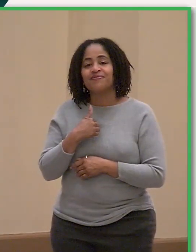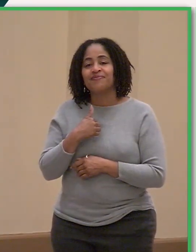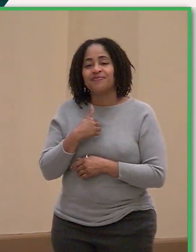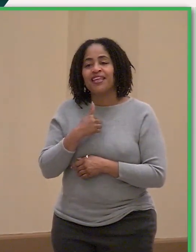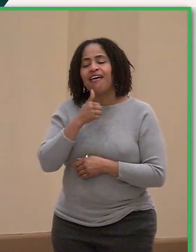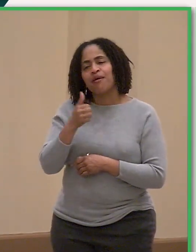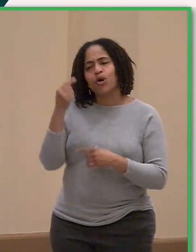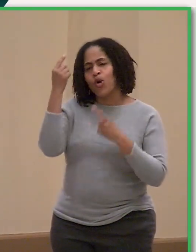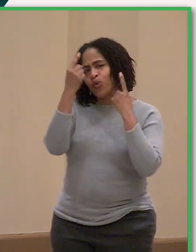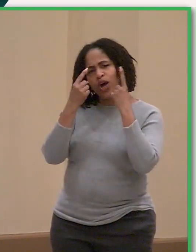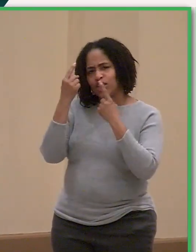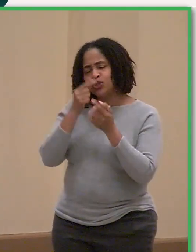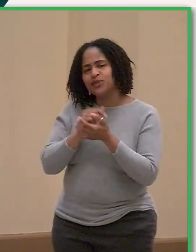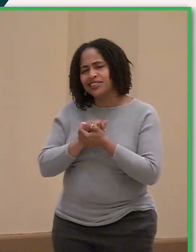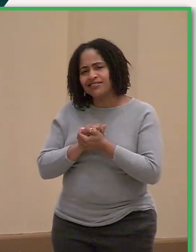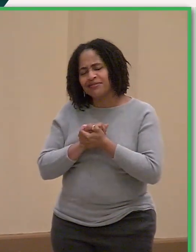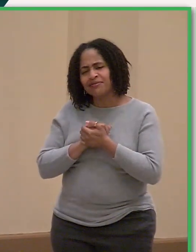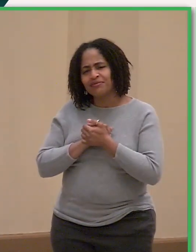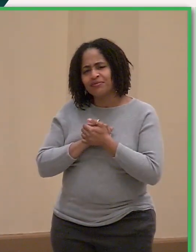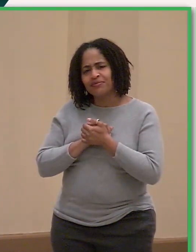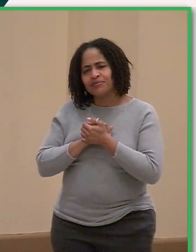did you guys